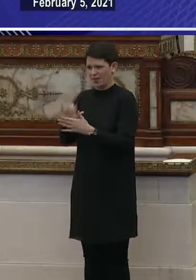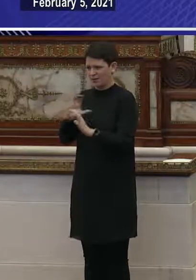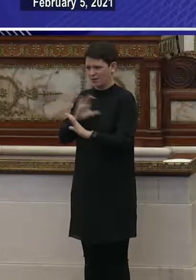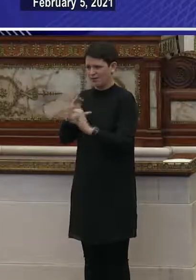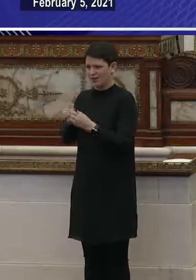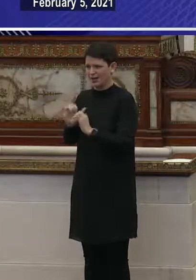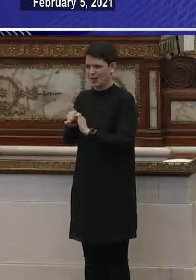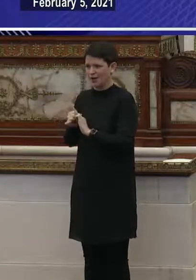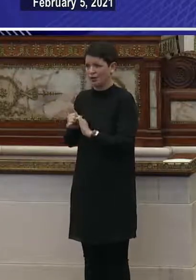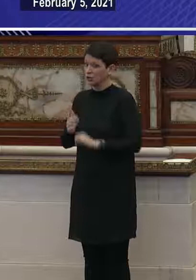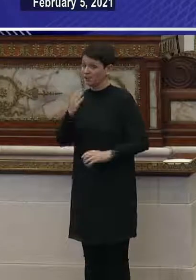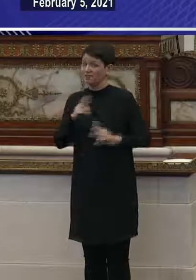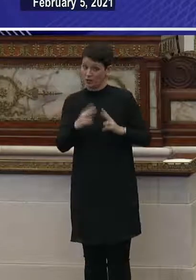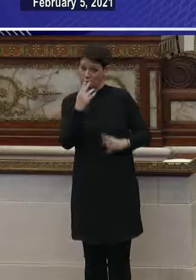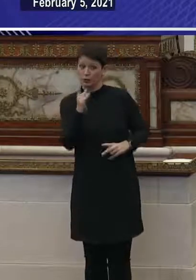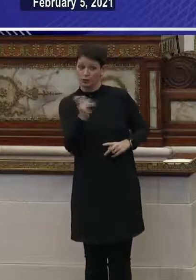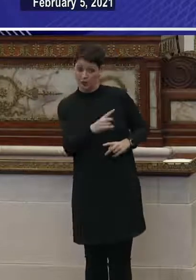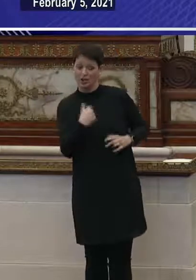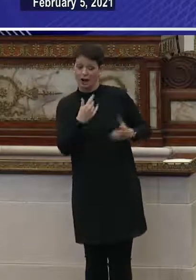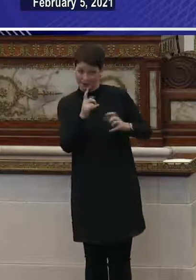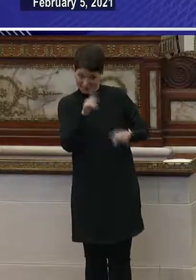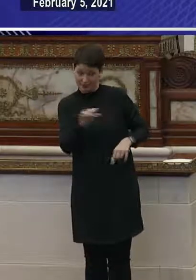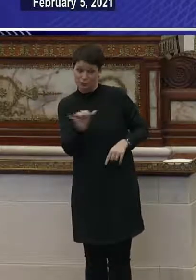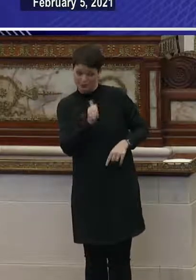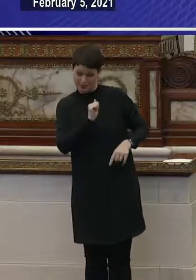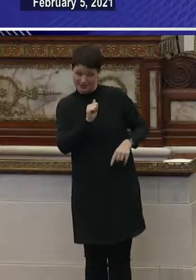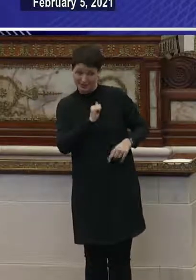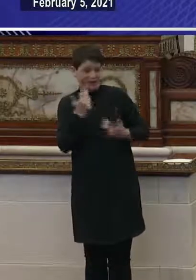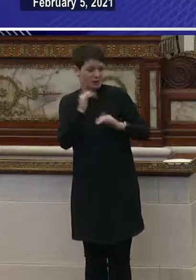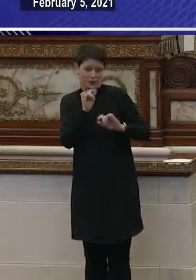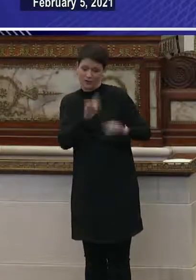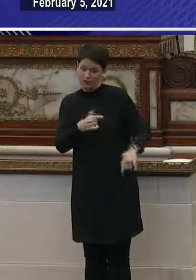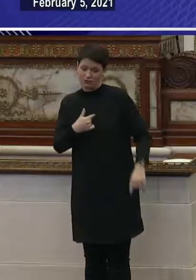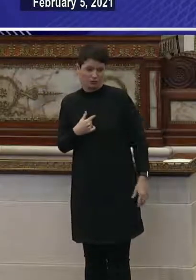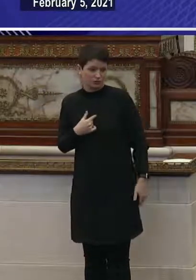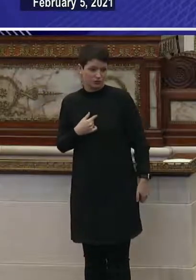That is also a very good question to which I would like the answer to. I don't know the answer.